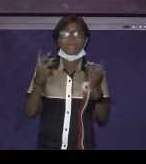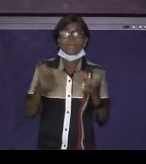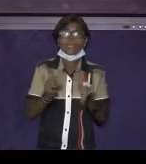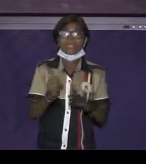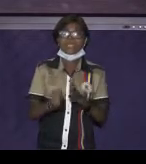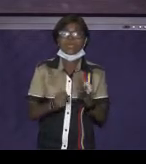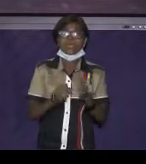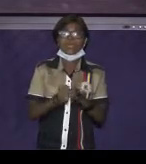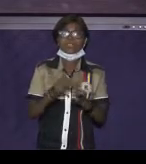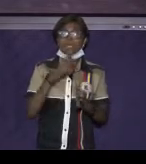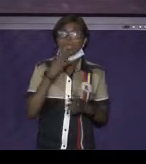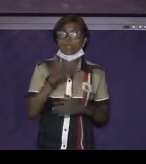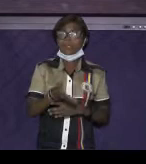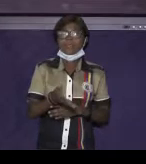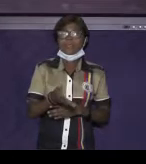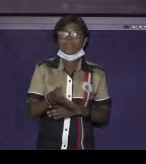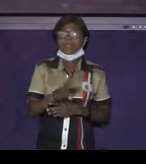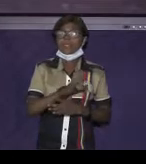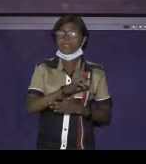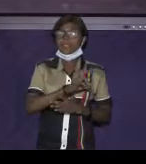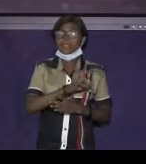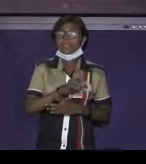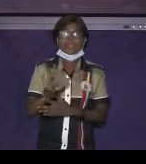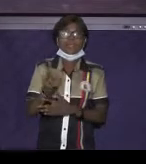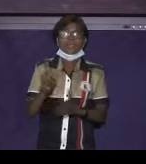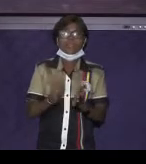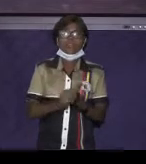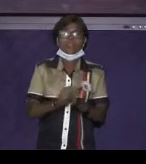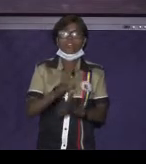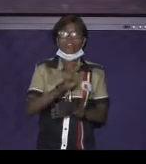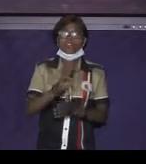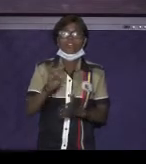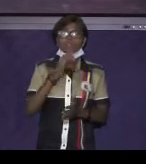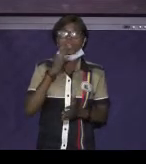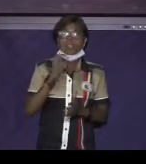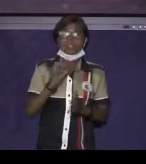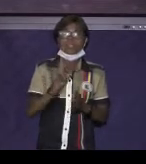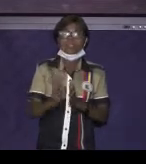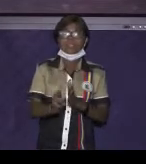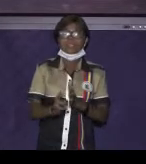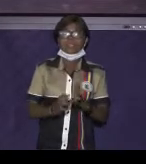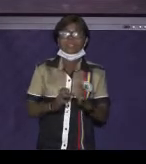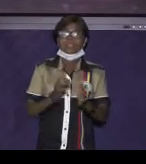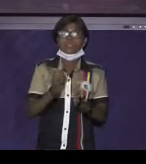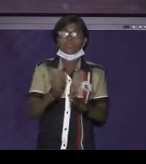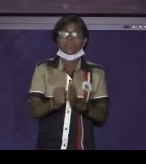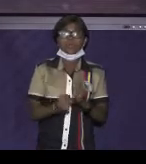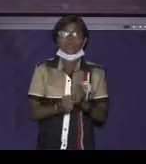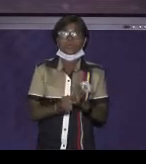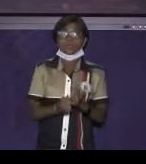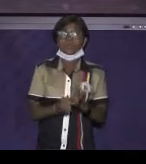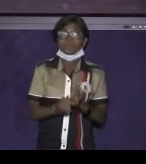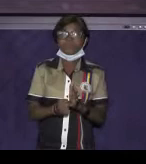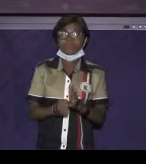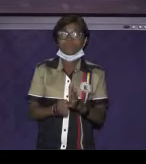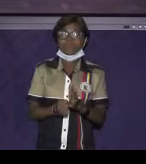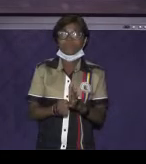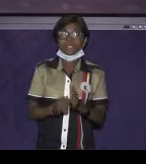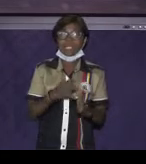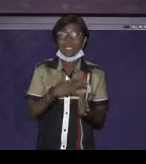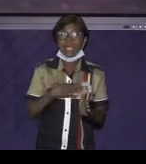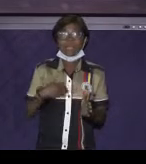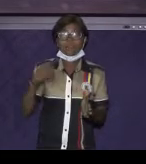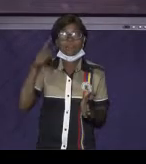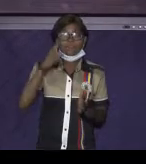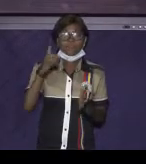hour? That is 3,600 seconds. So that's what we write exactly. We want to go to 3,600 seconds.